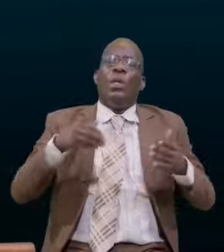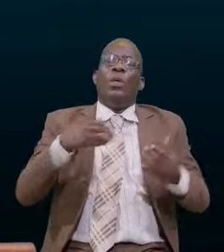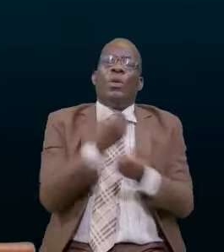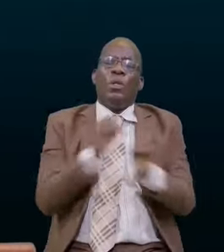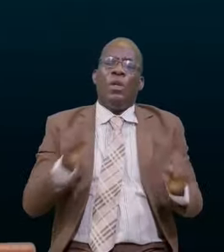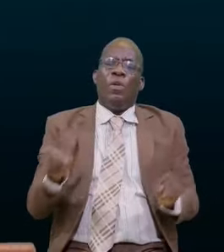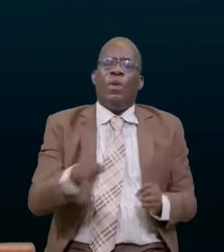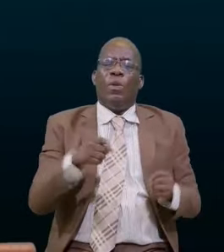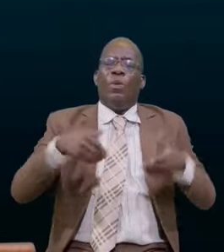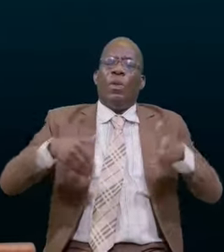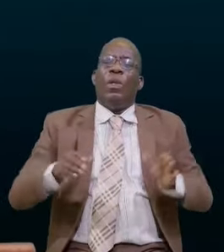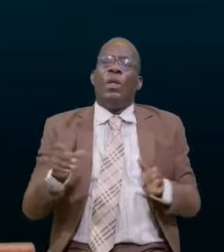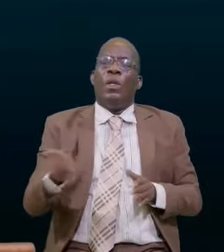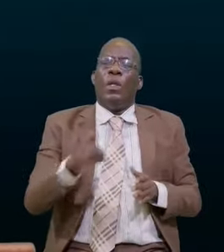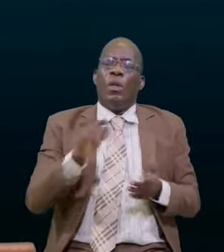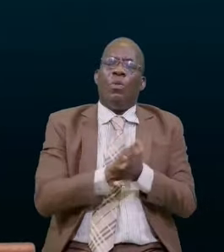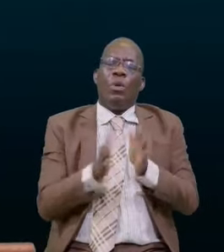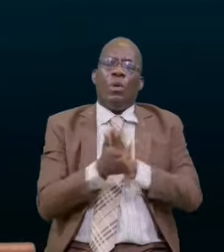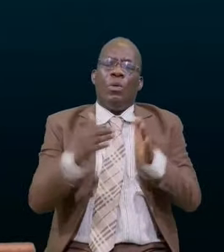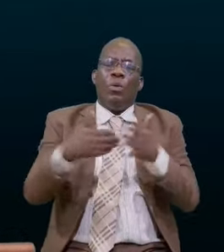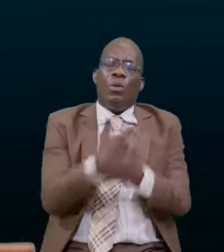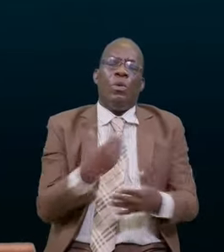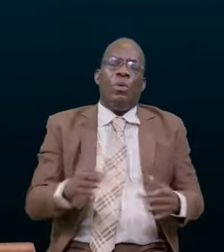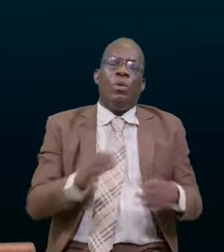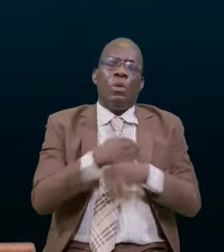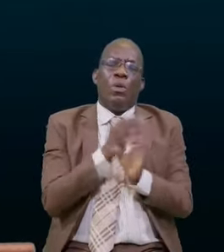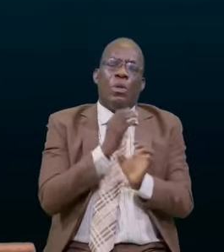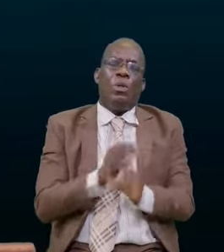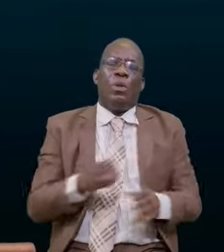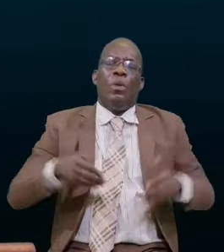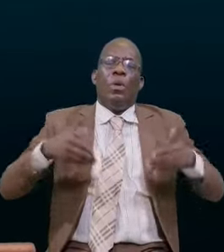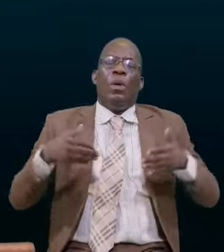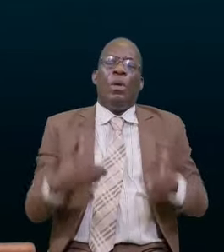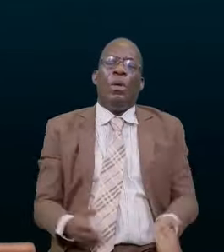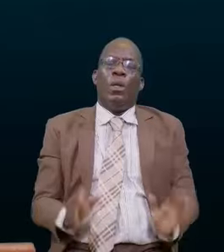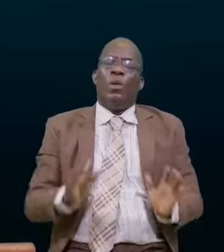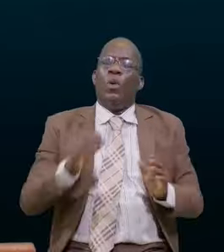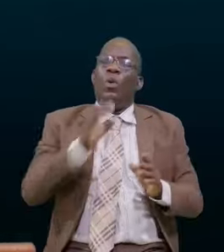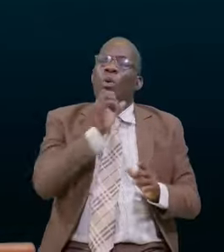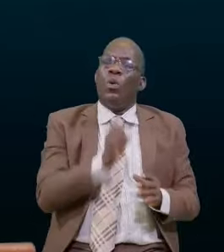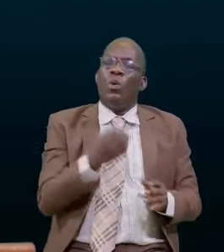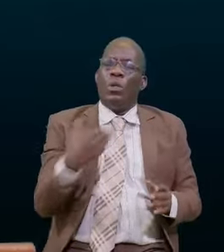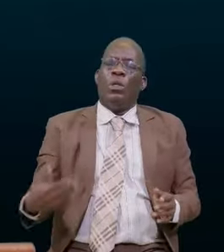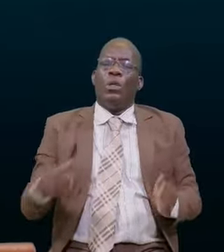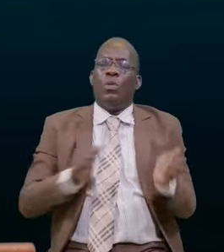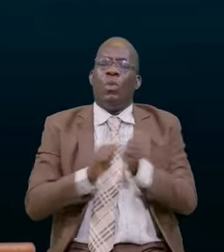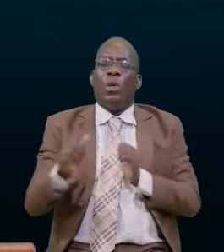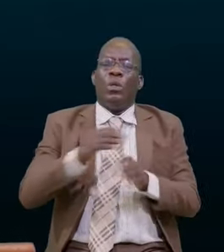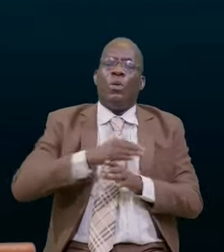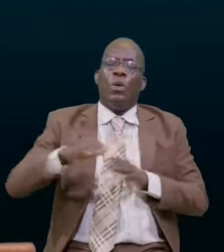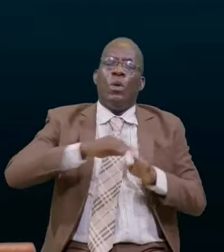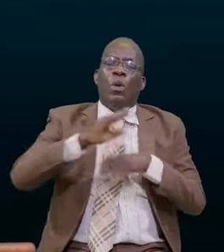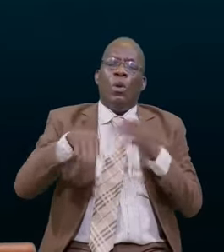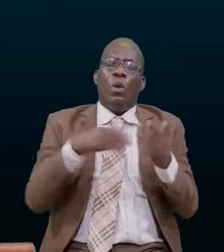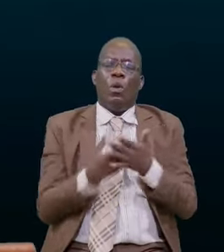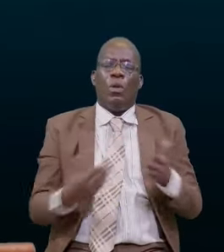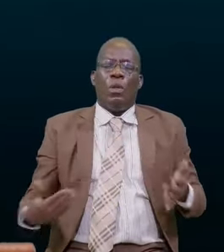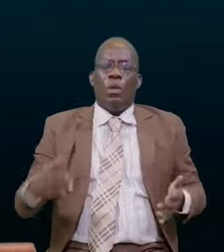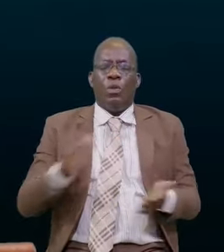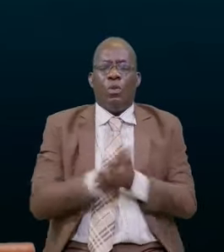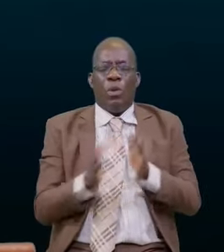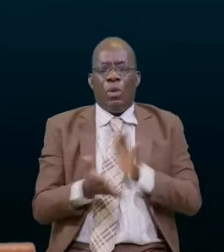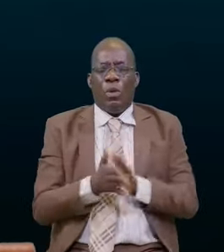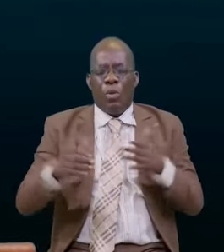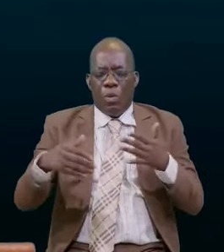let them become children of God all things will pass away and all things to become new praying for every believer that is really not